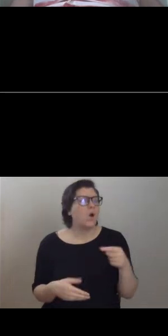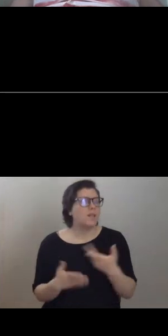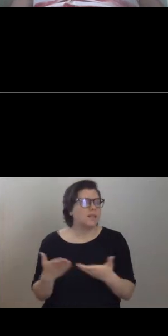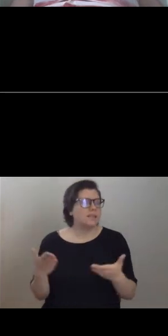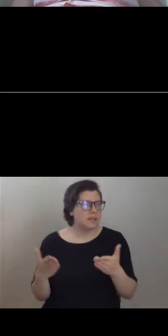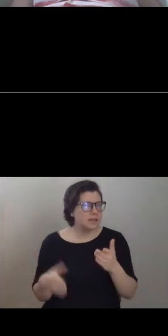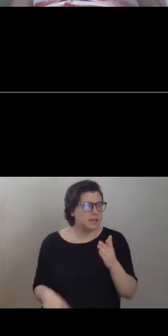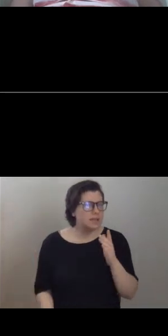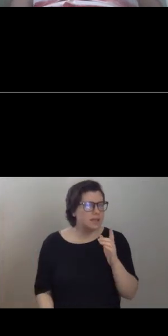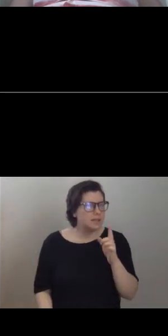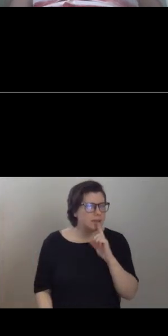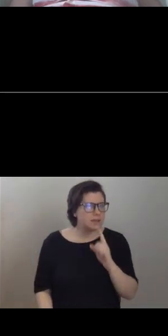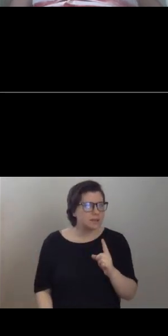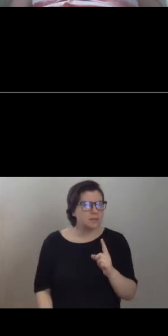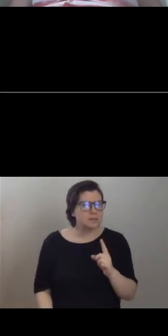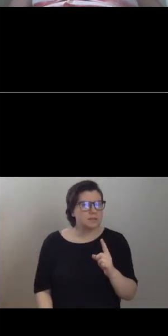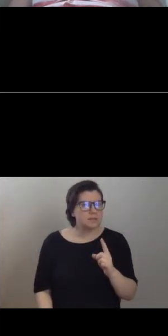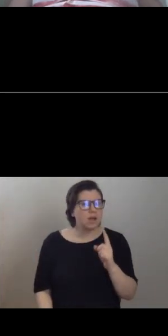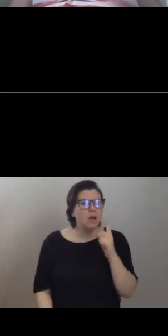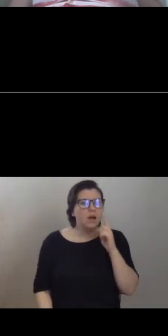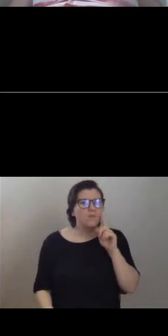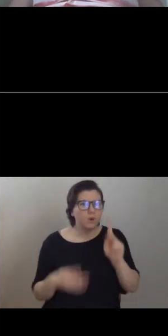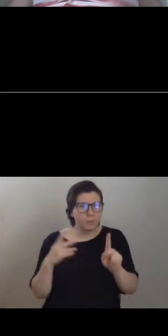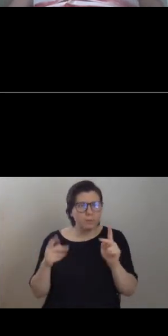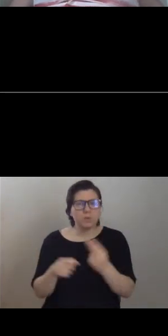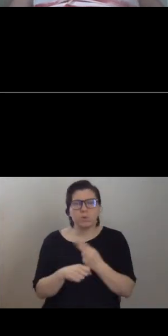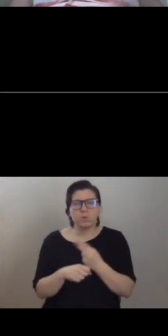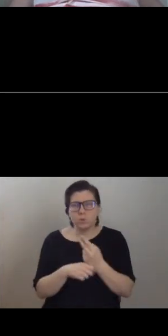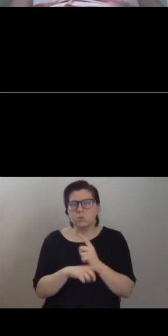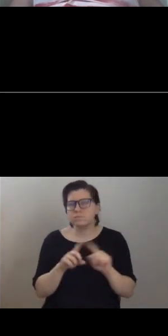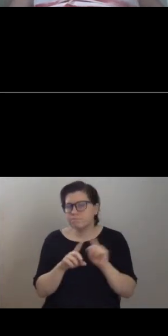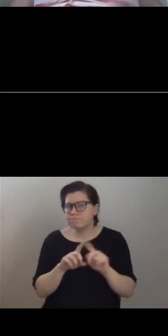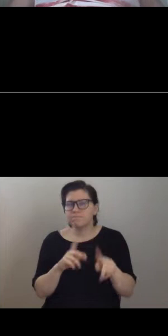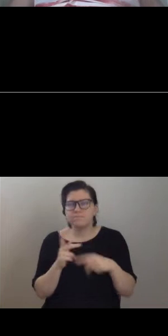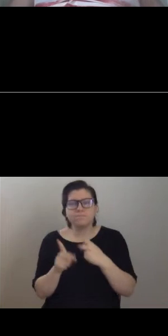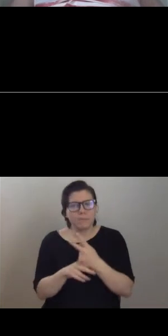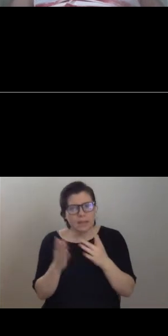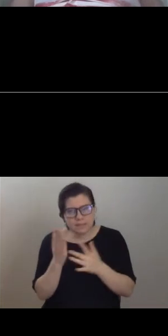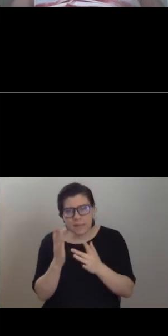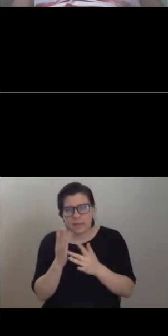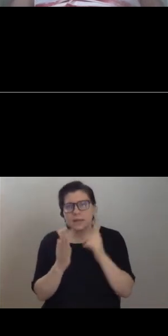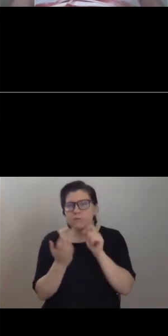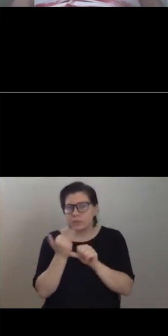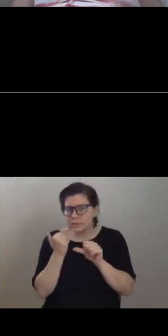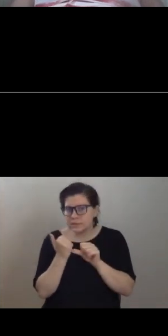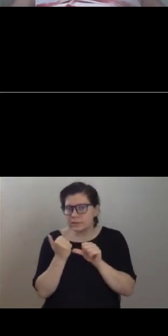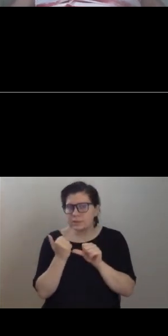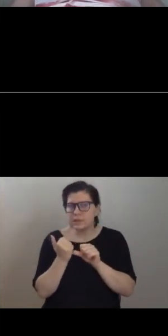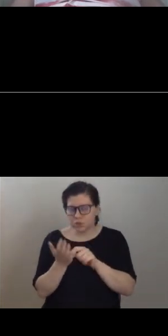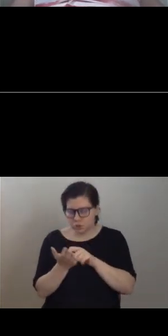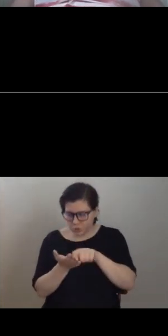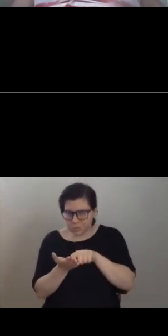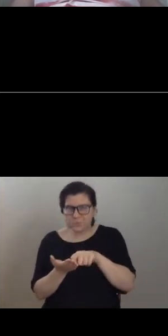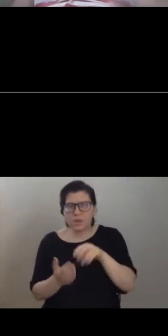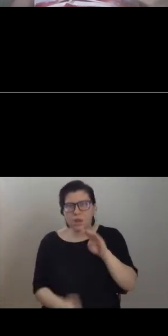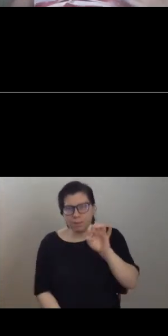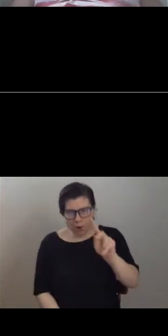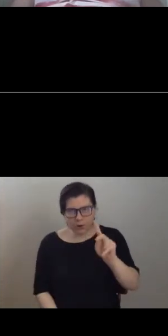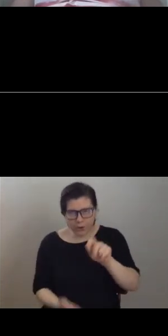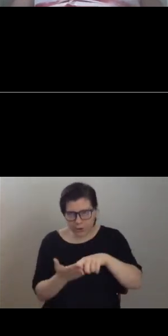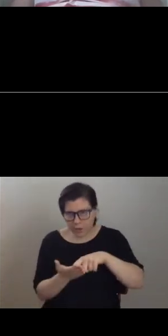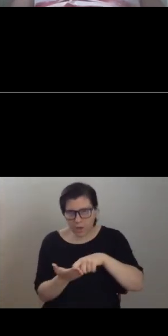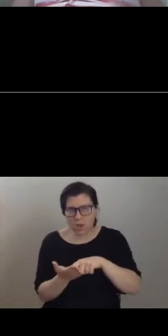and for people that use different types of technologies to assist them to mark the ballot